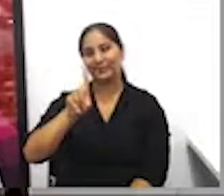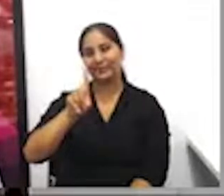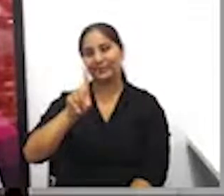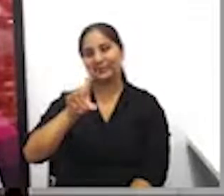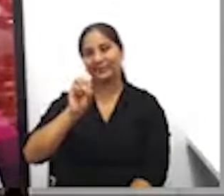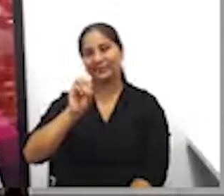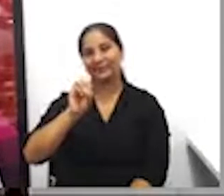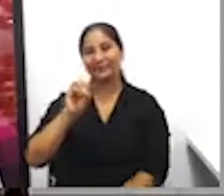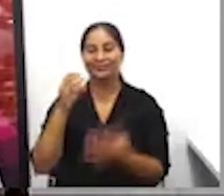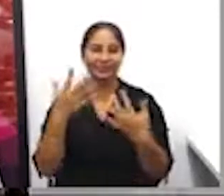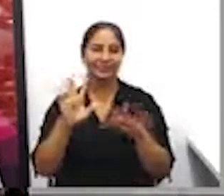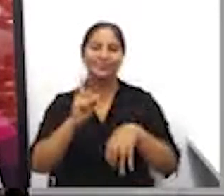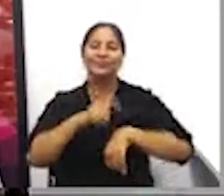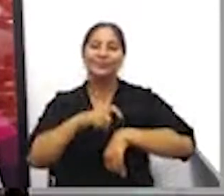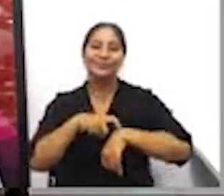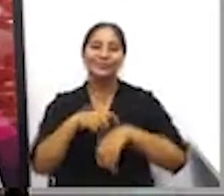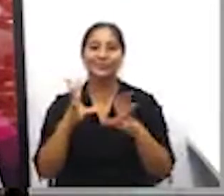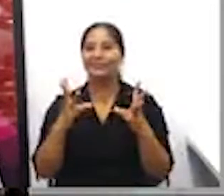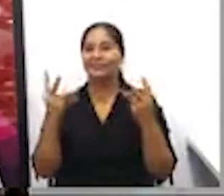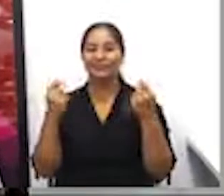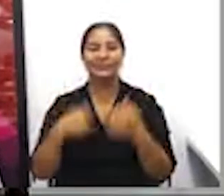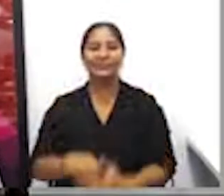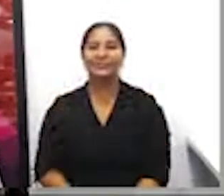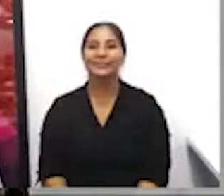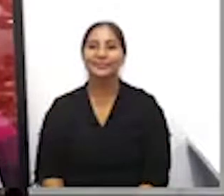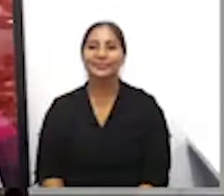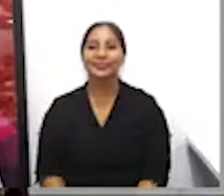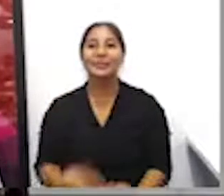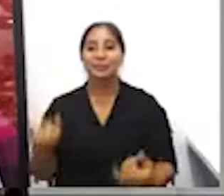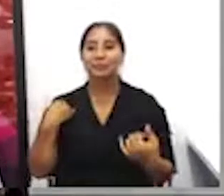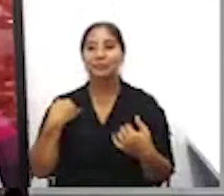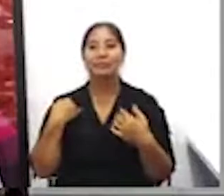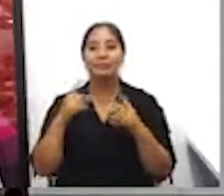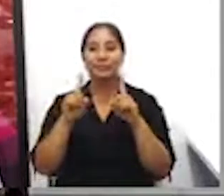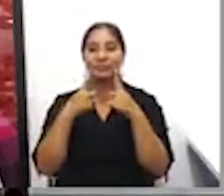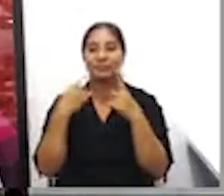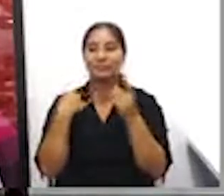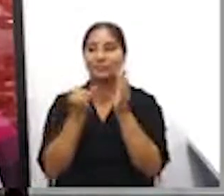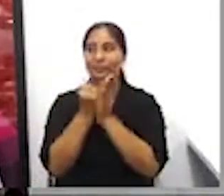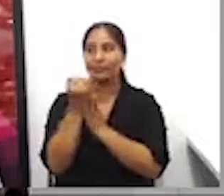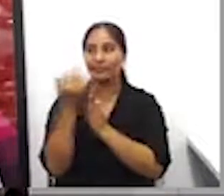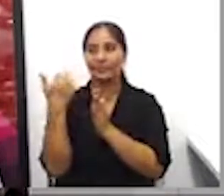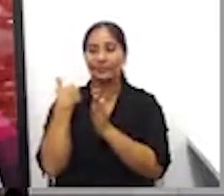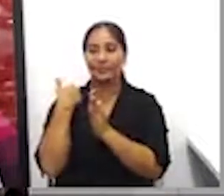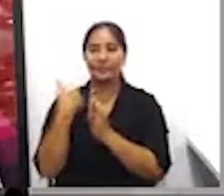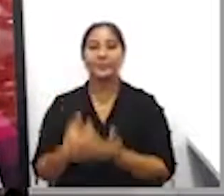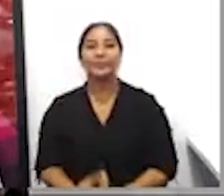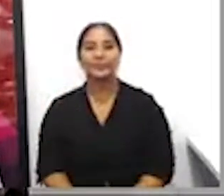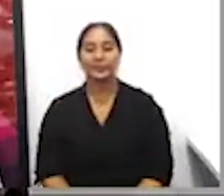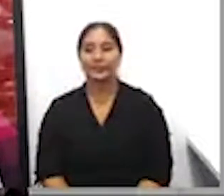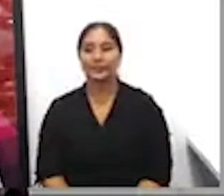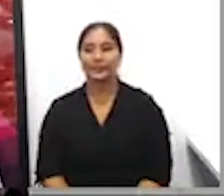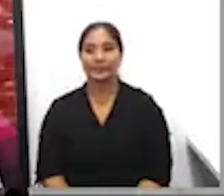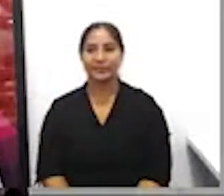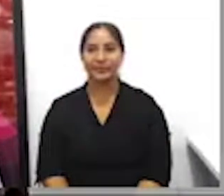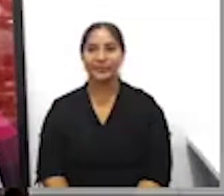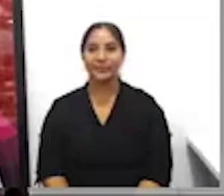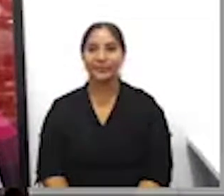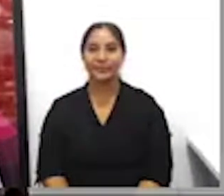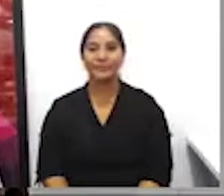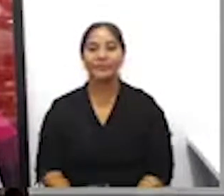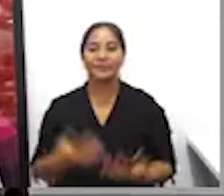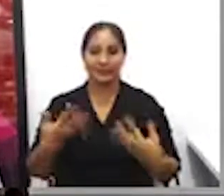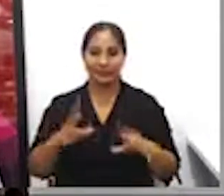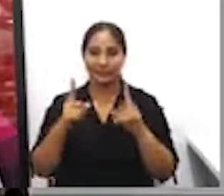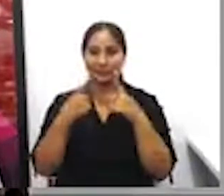2, and 1. Okay. I think we have the right answer there, no? So the right answer about the